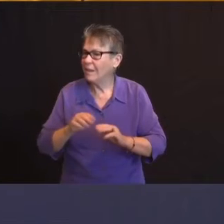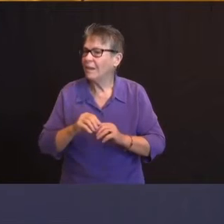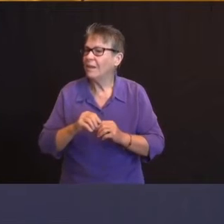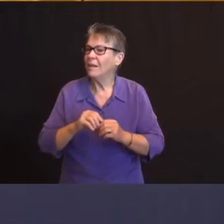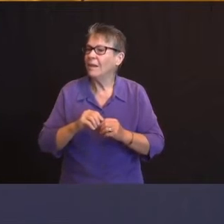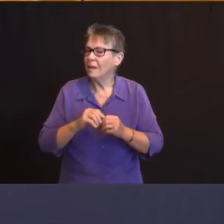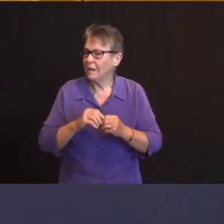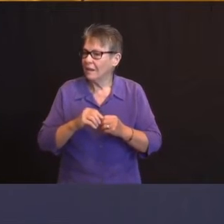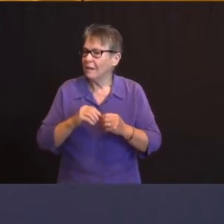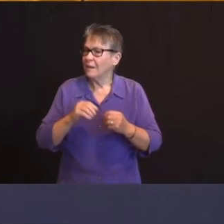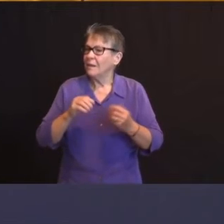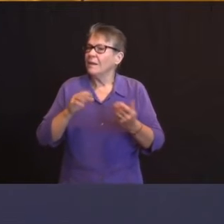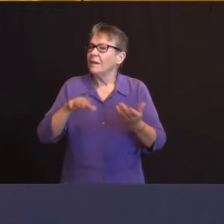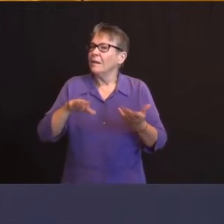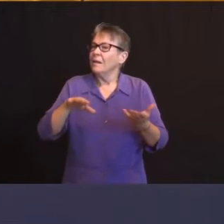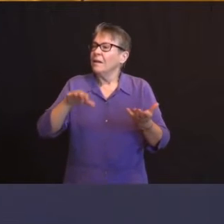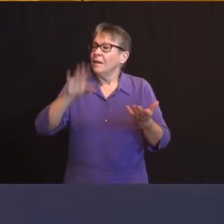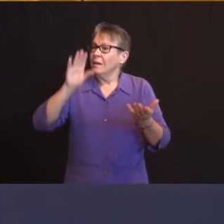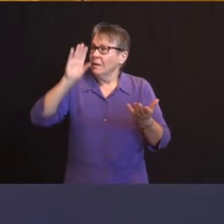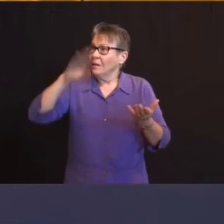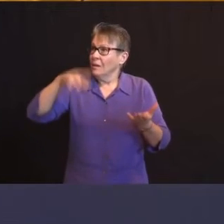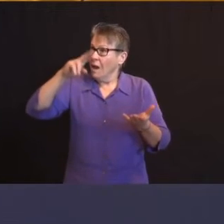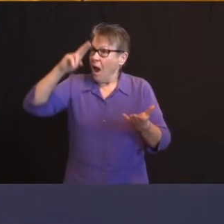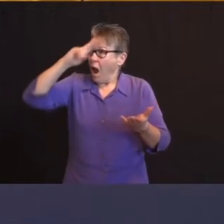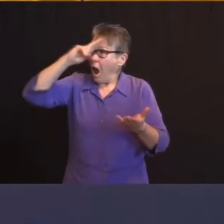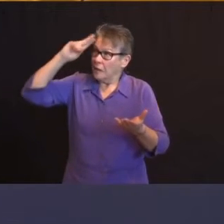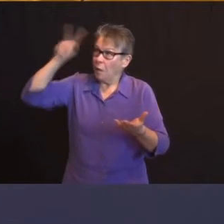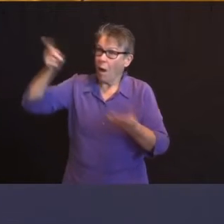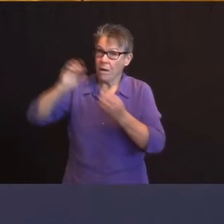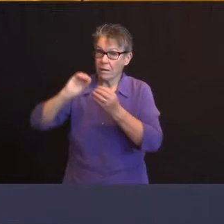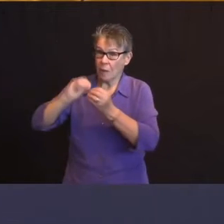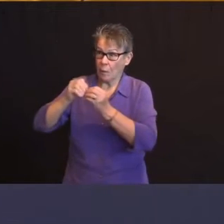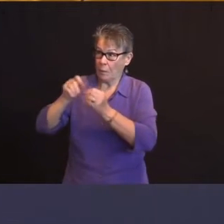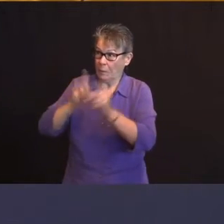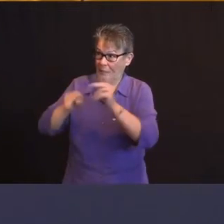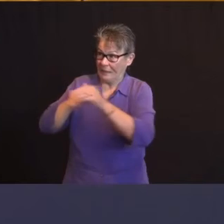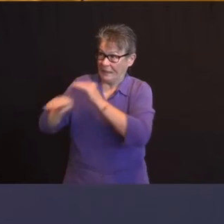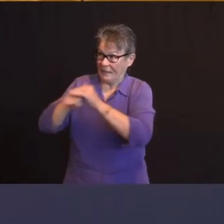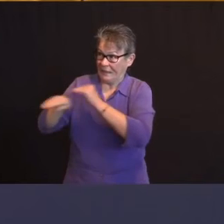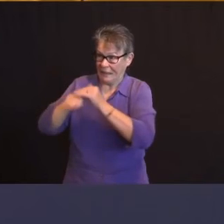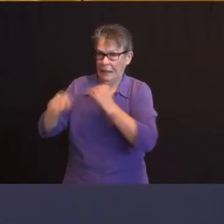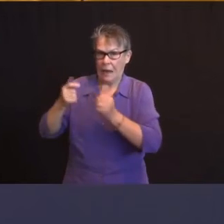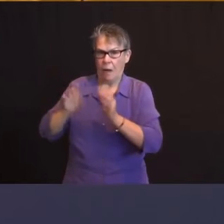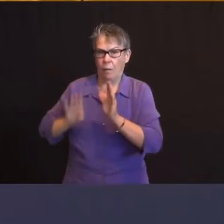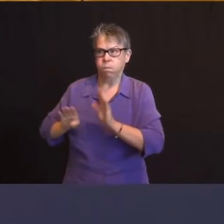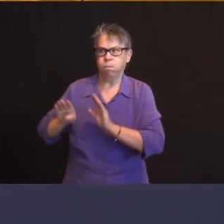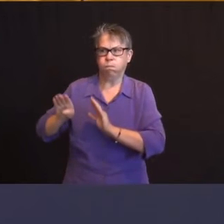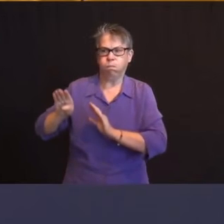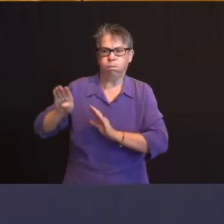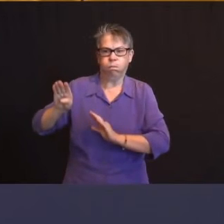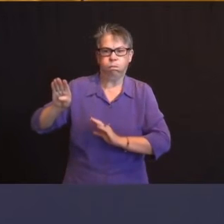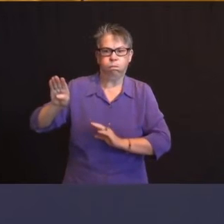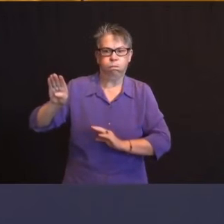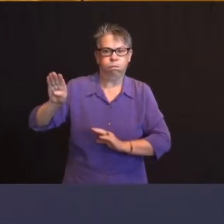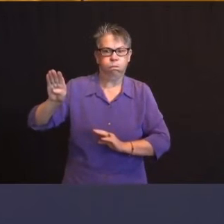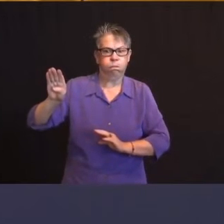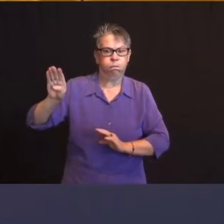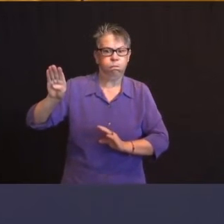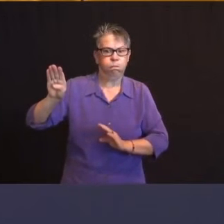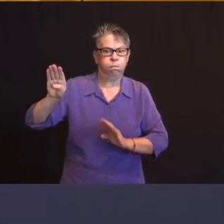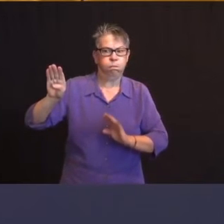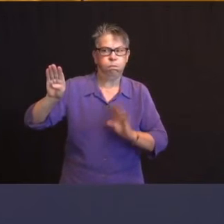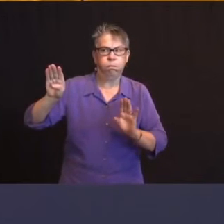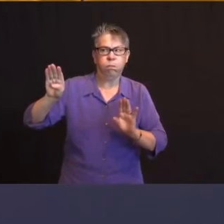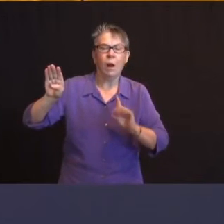the peak in the spring. We have plus or minus, Pat, I think plus or minus over 100 million pieces of PPE. We